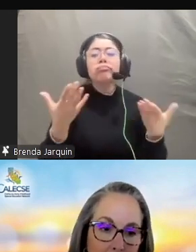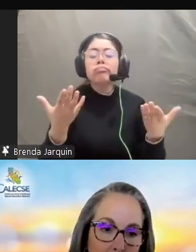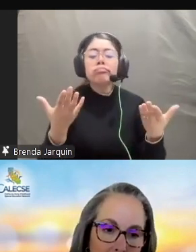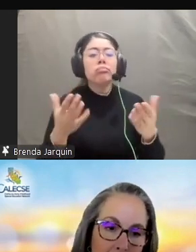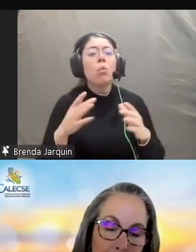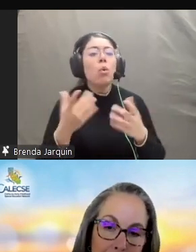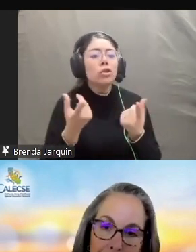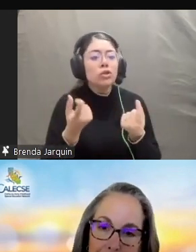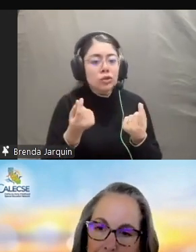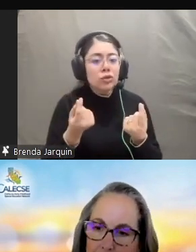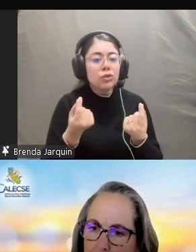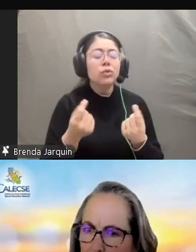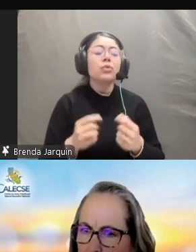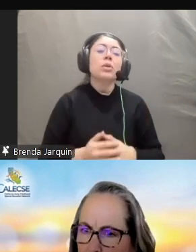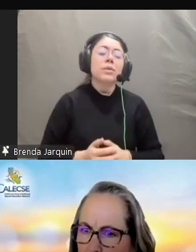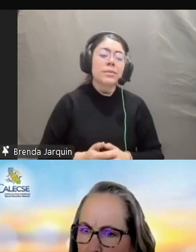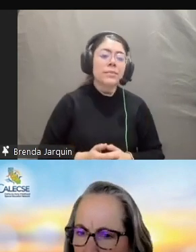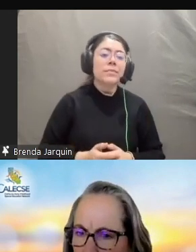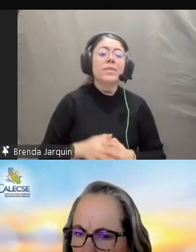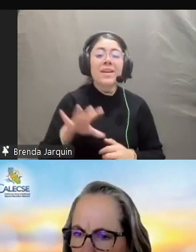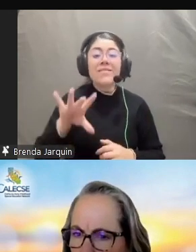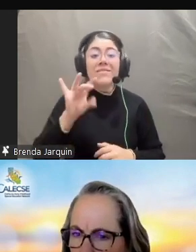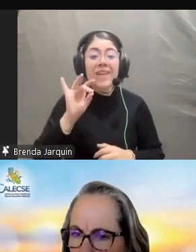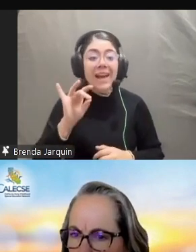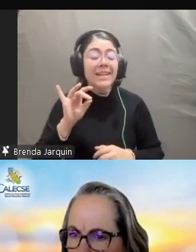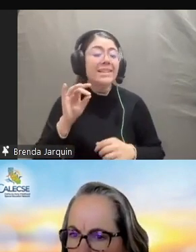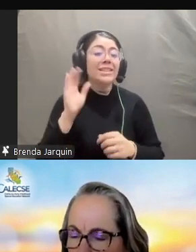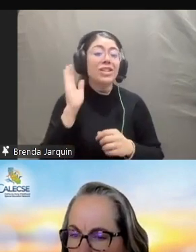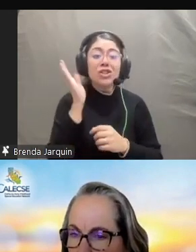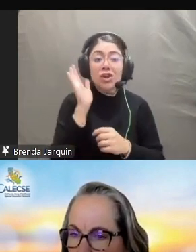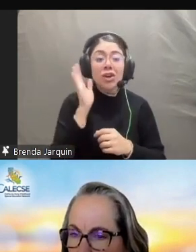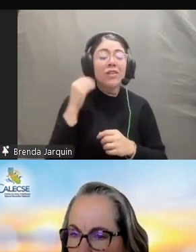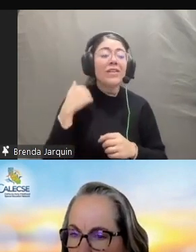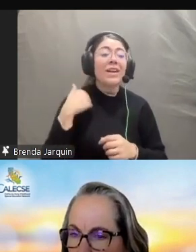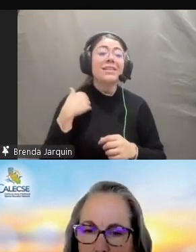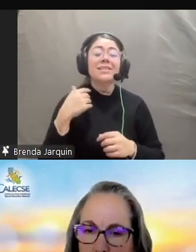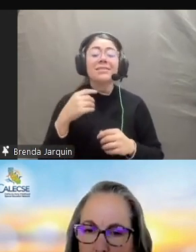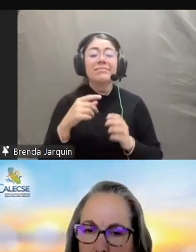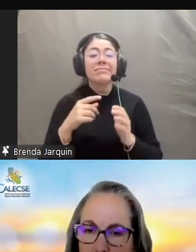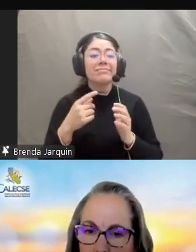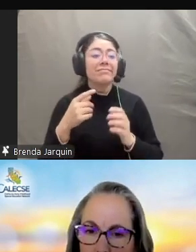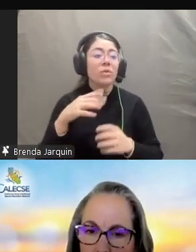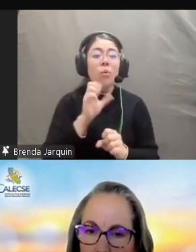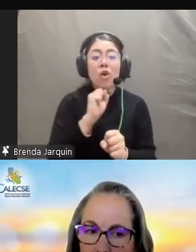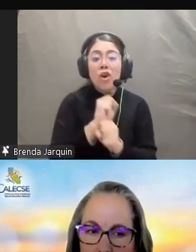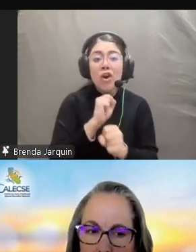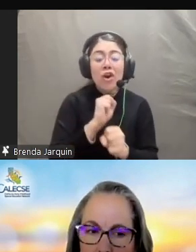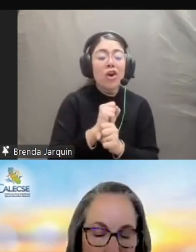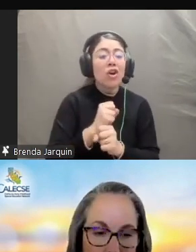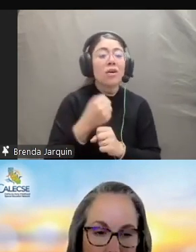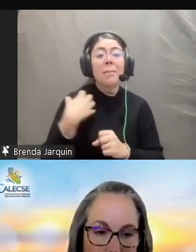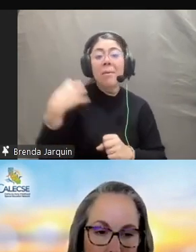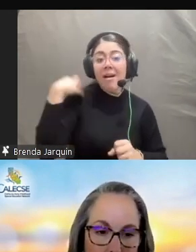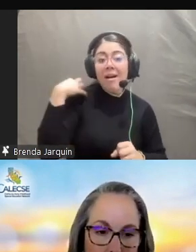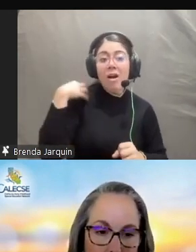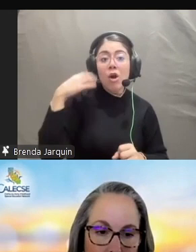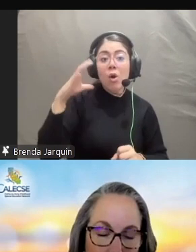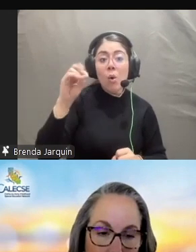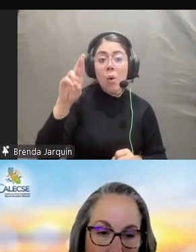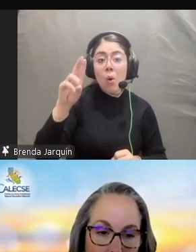procedures for the assignments of service coordinators. This is really important, especially when we're trying